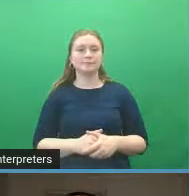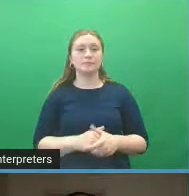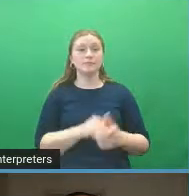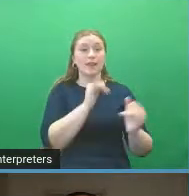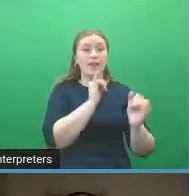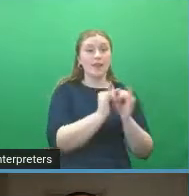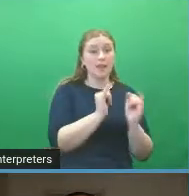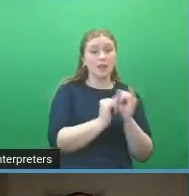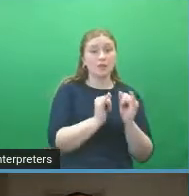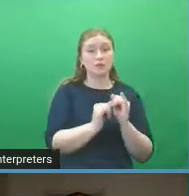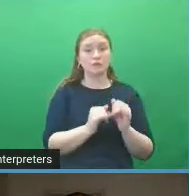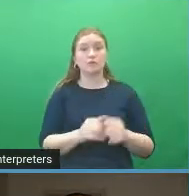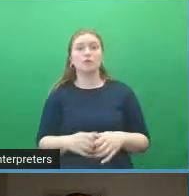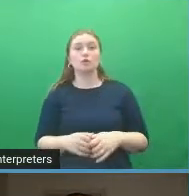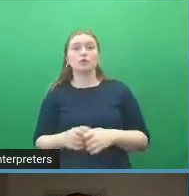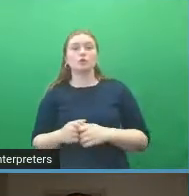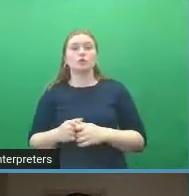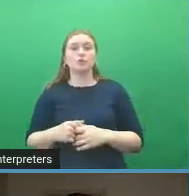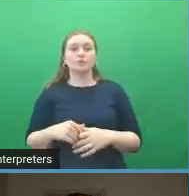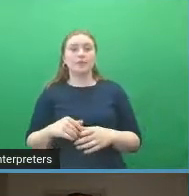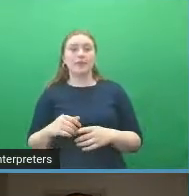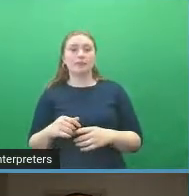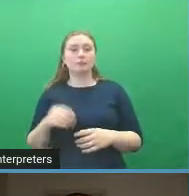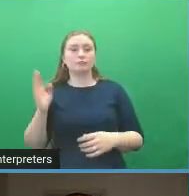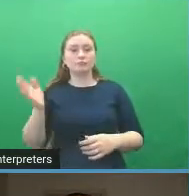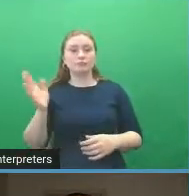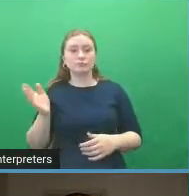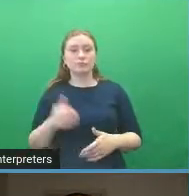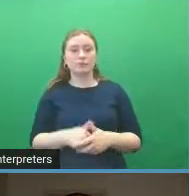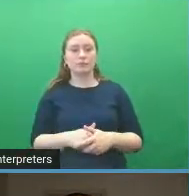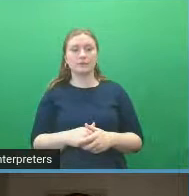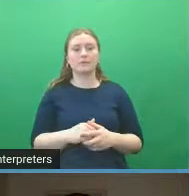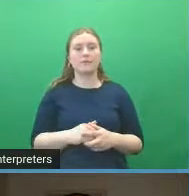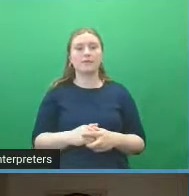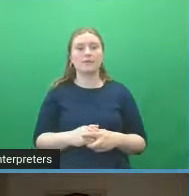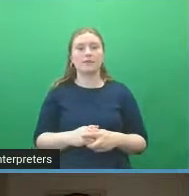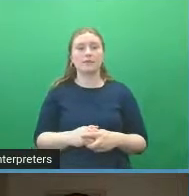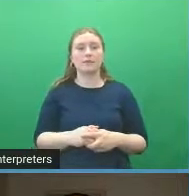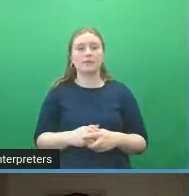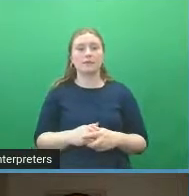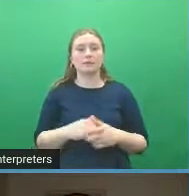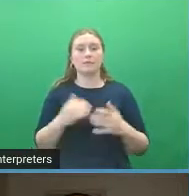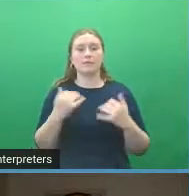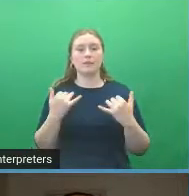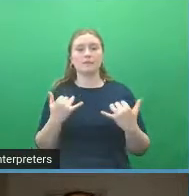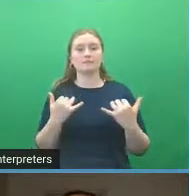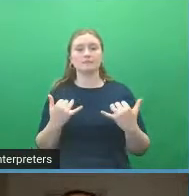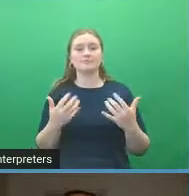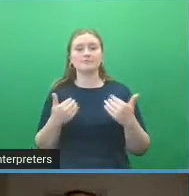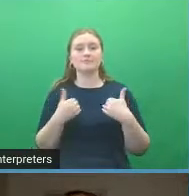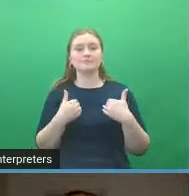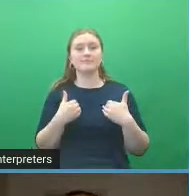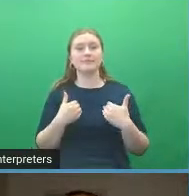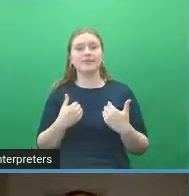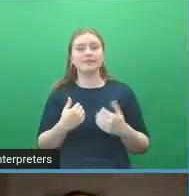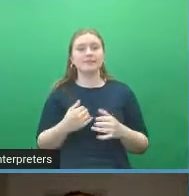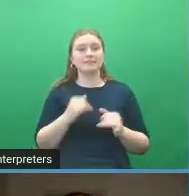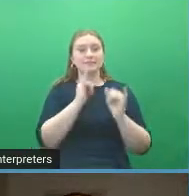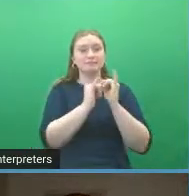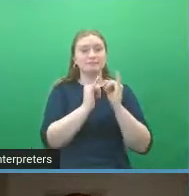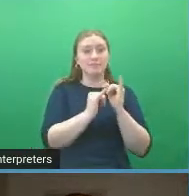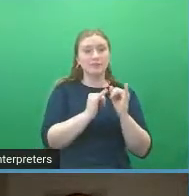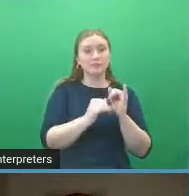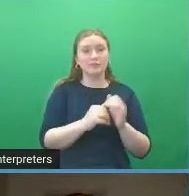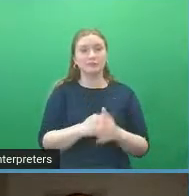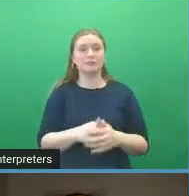Interviews and performances. Perhaps the lowest barrier of entry is adding participatory elements to broadcasts of interviews or performances. Just like an